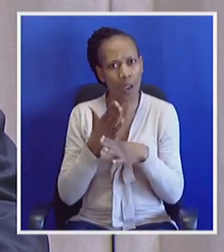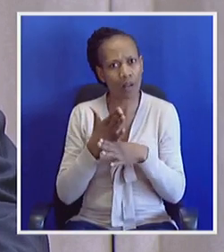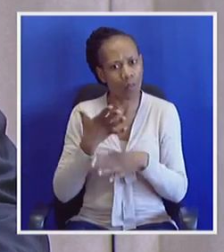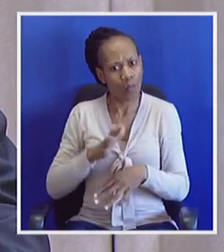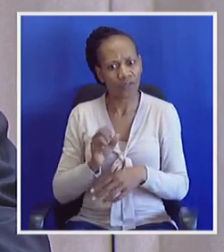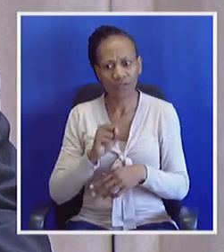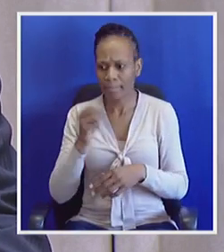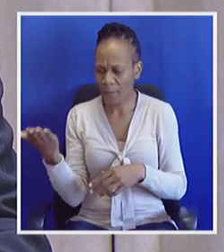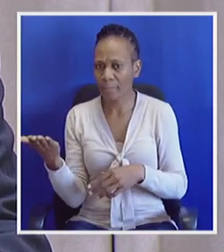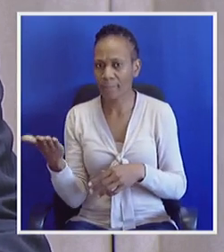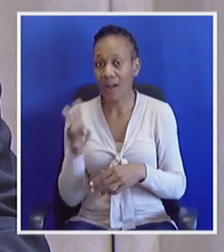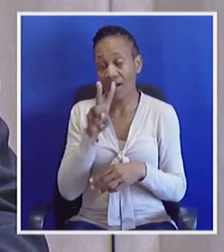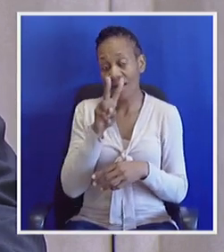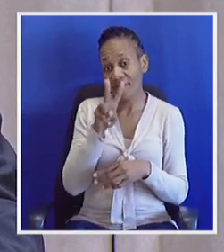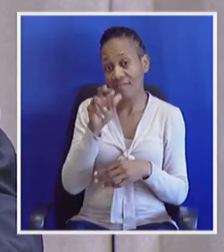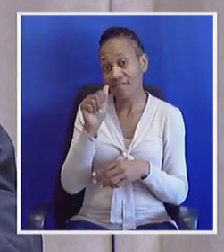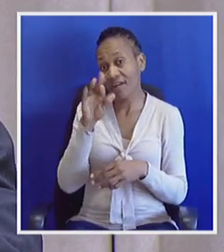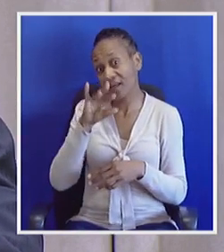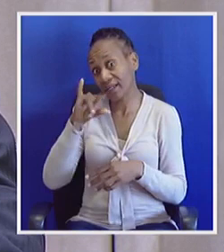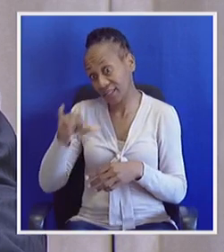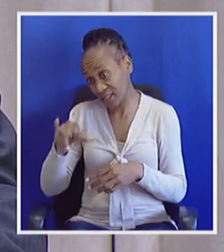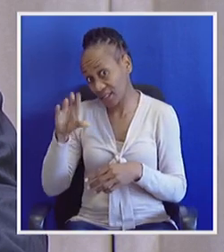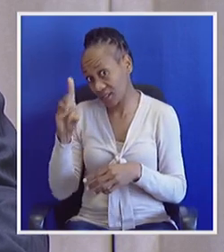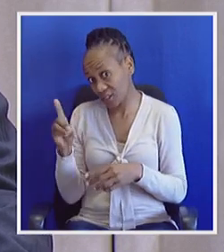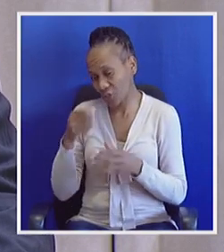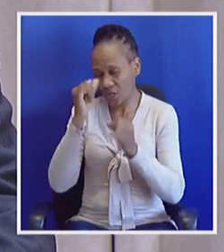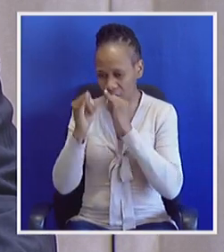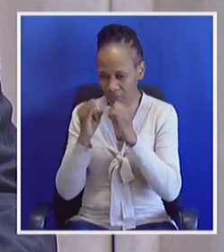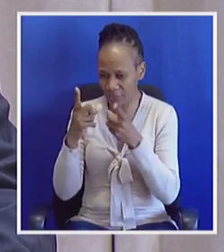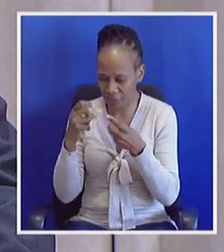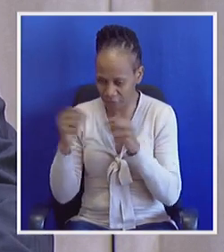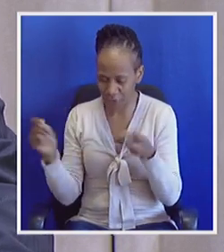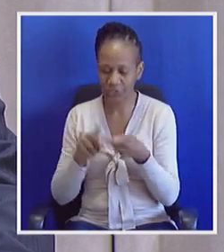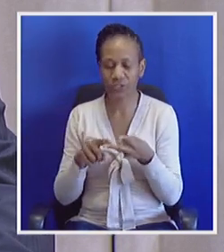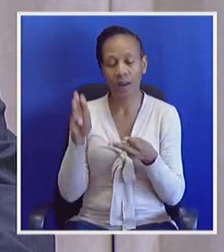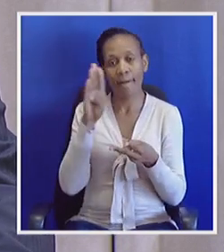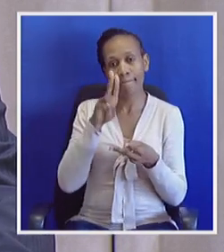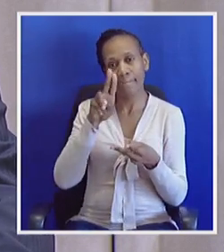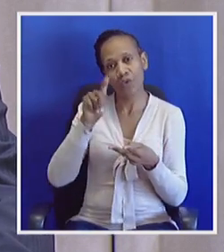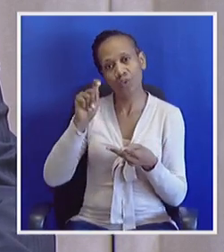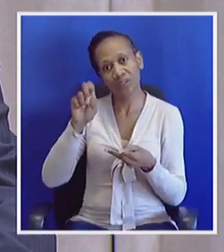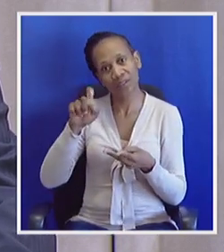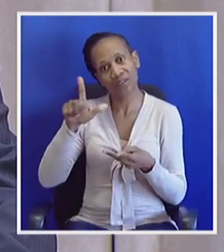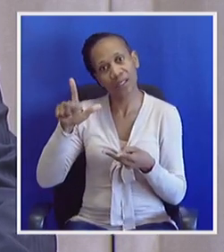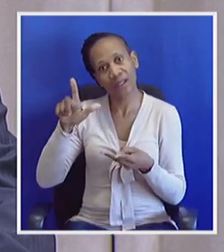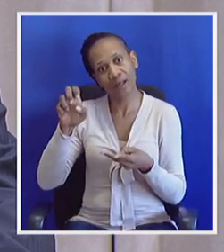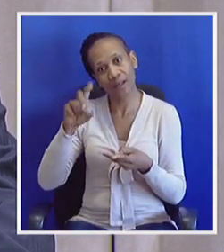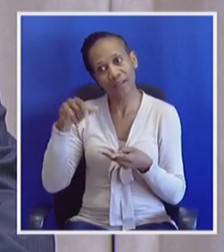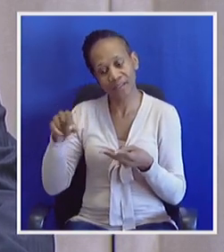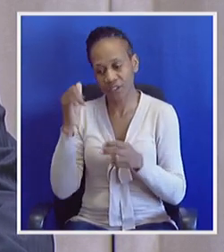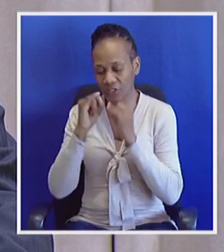Dr. Farid was interviewed, as well as Dr. Buthelezi and others. And in the end, the